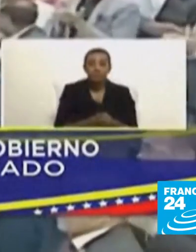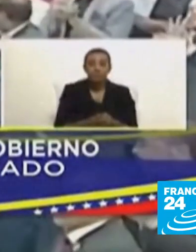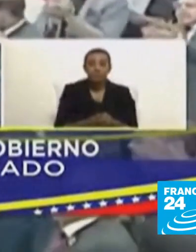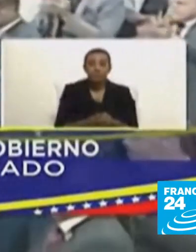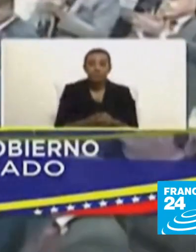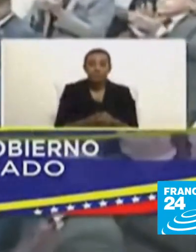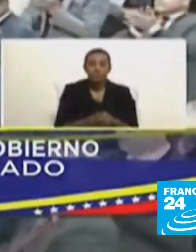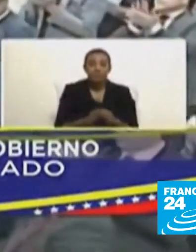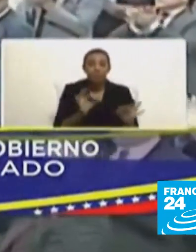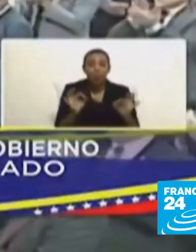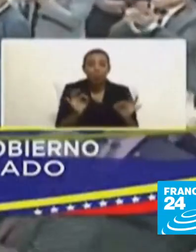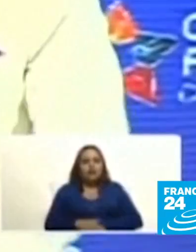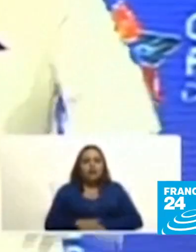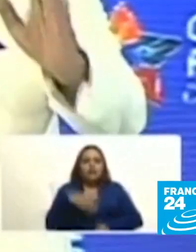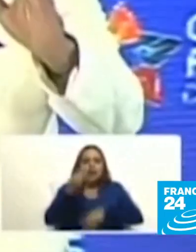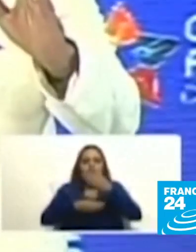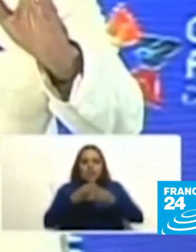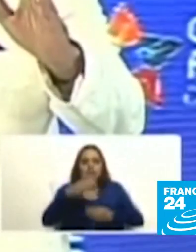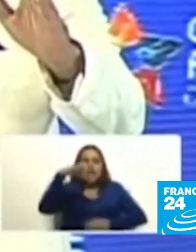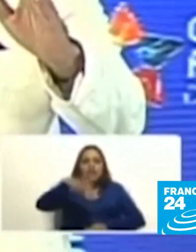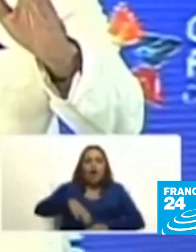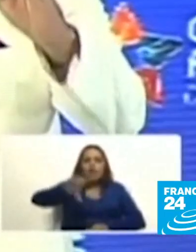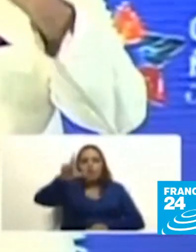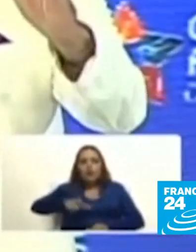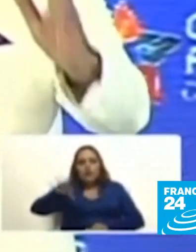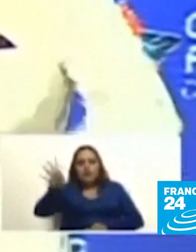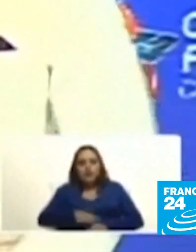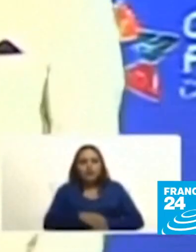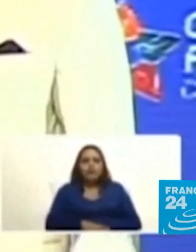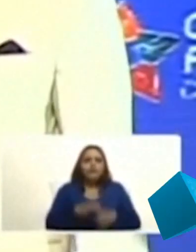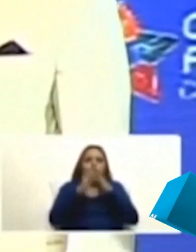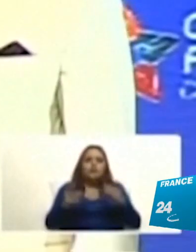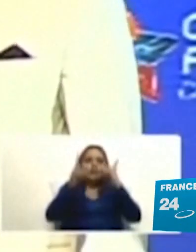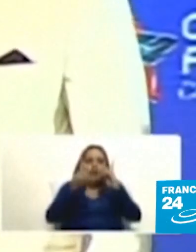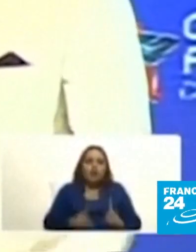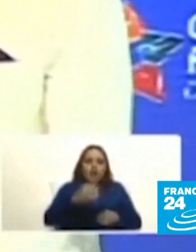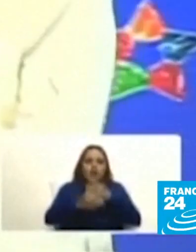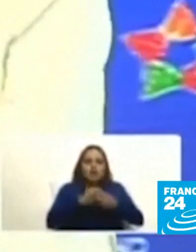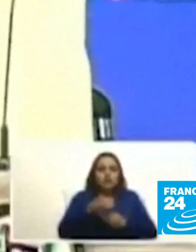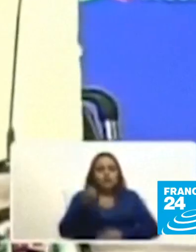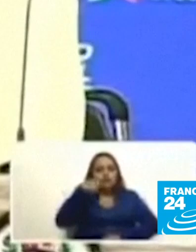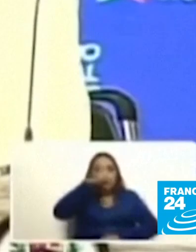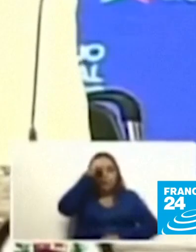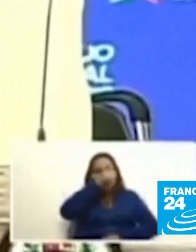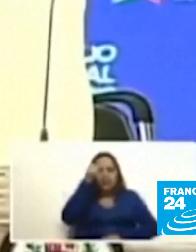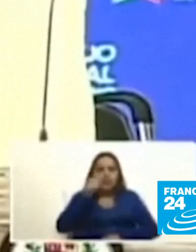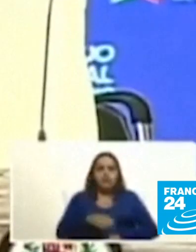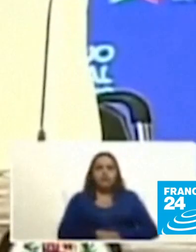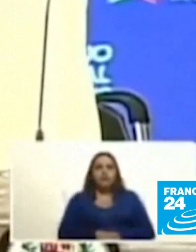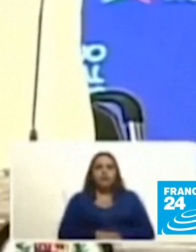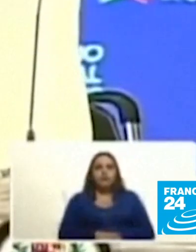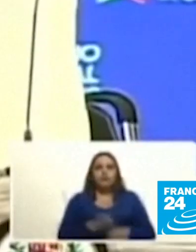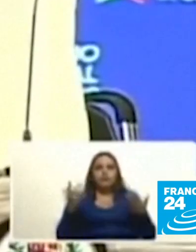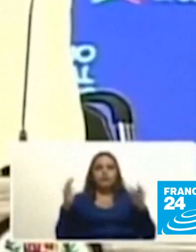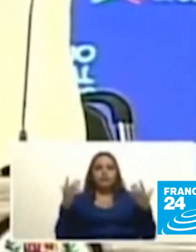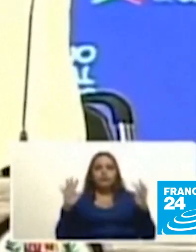of Essequibo and asking Guyanese companies to withdraw their operations from the area. He also suggested a bill be sent to the National Assembly